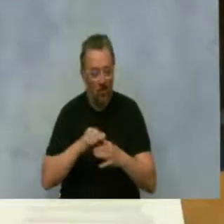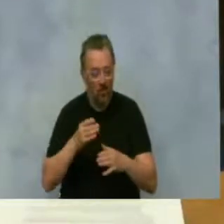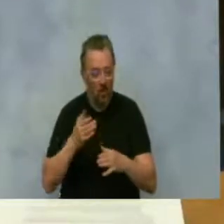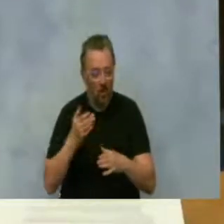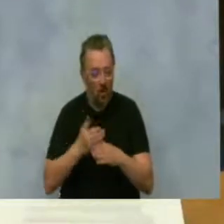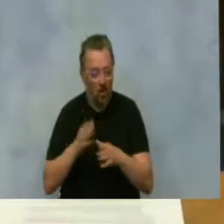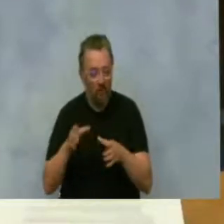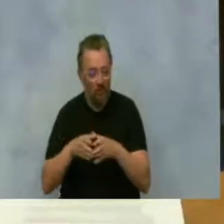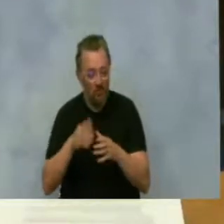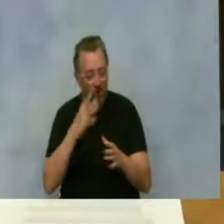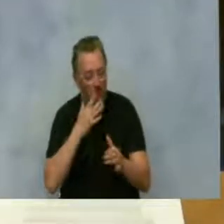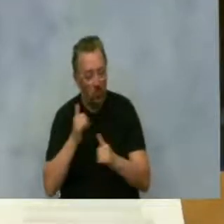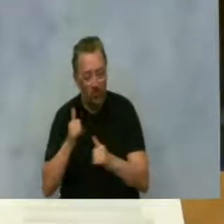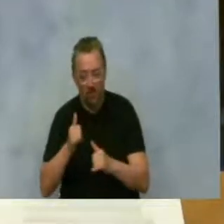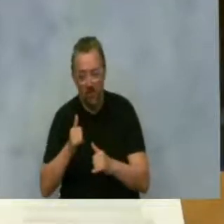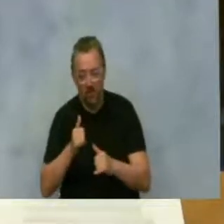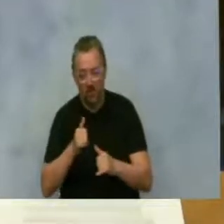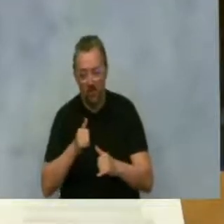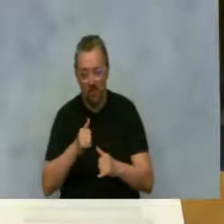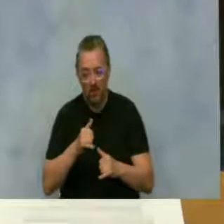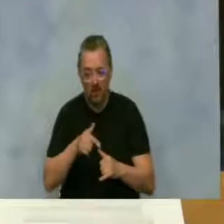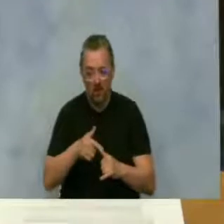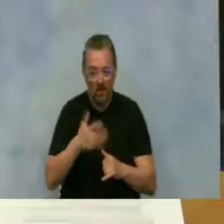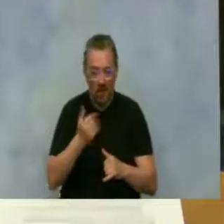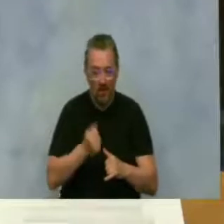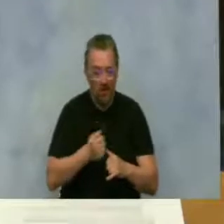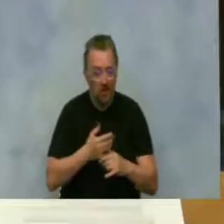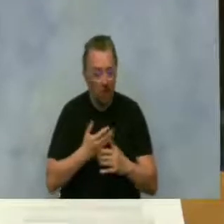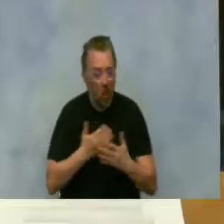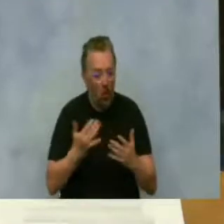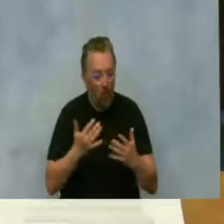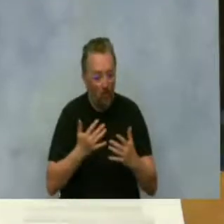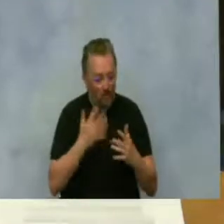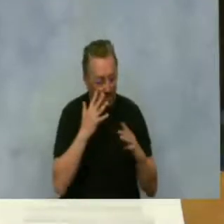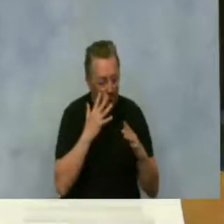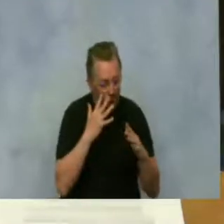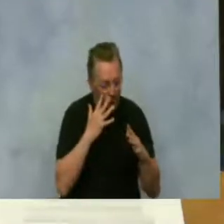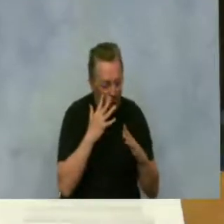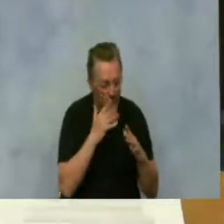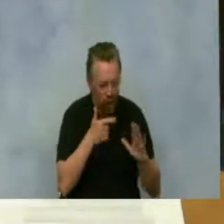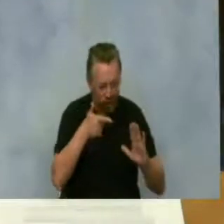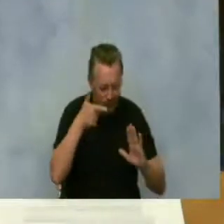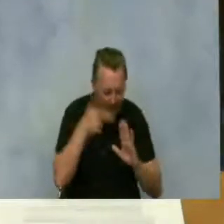workforce monitoring, there's quite a bit of scrutiny around all of our